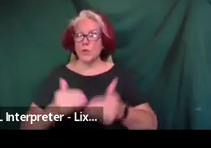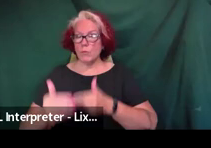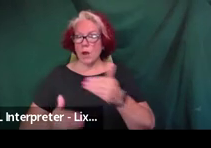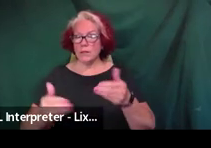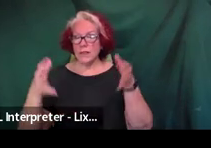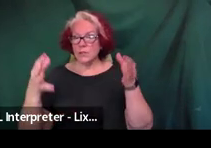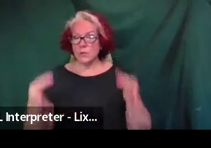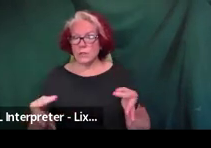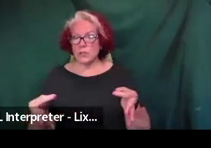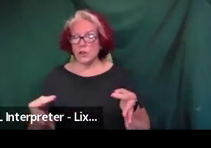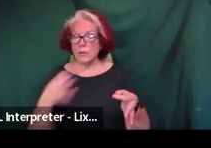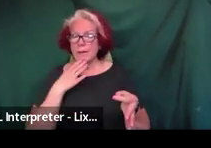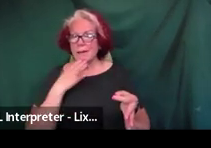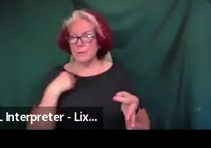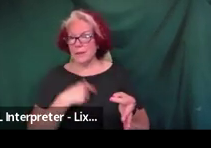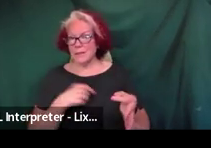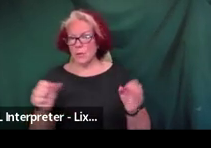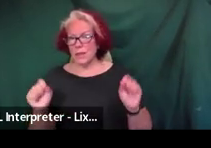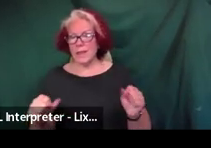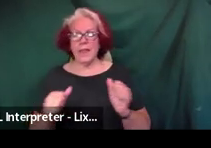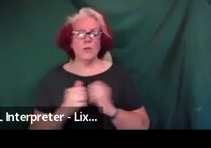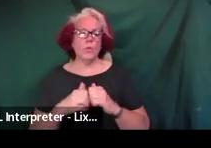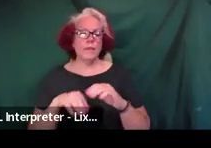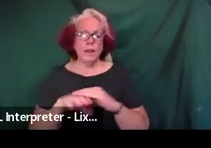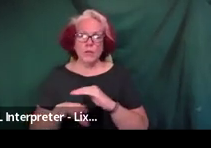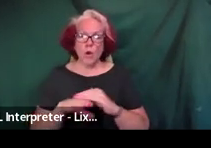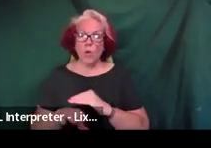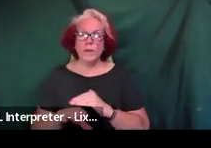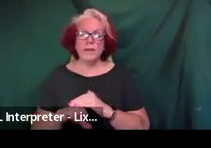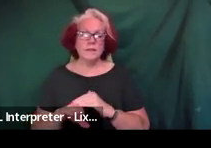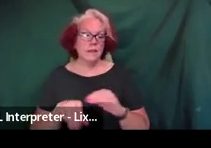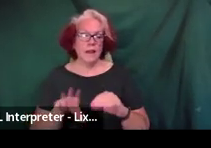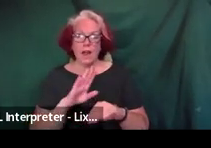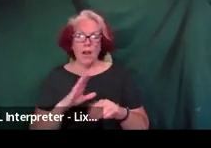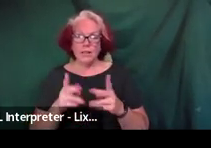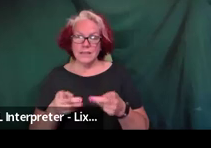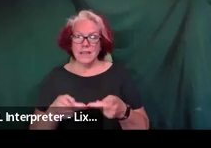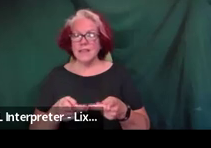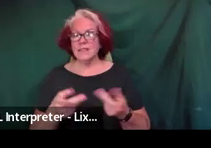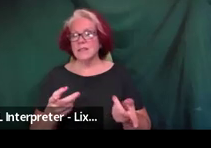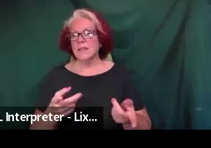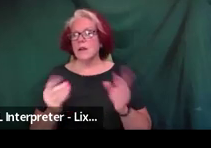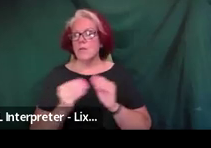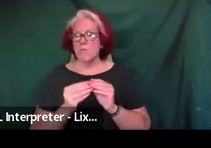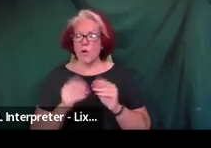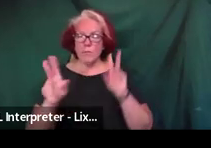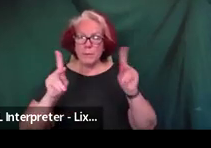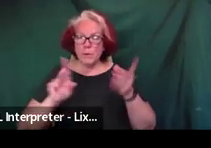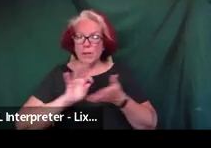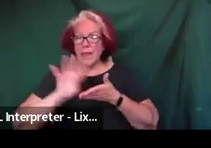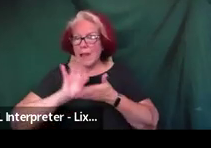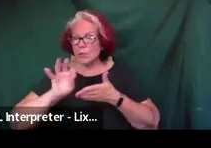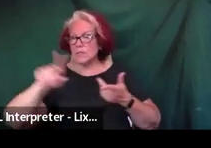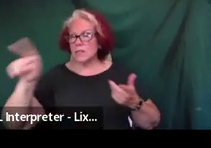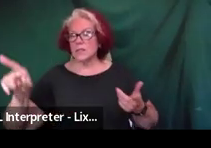determine as best we can with enrollment that's at the sites by doing warm body counts or people counts, as my friend